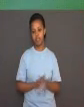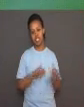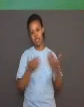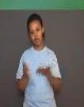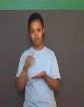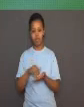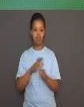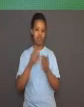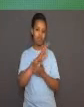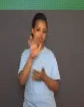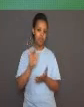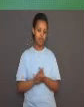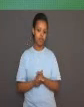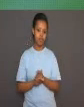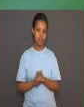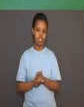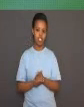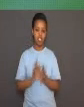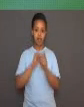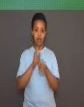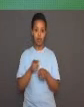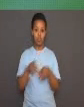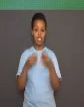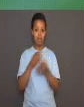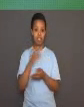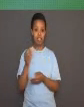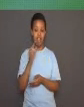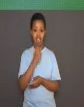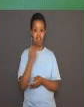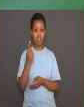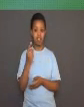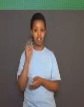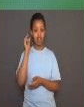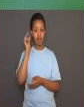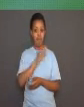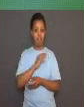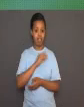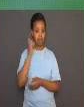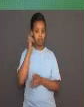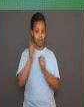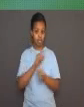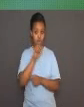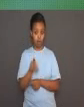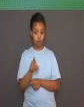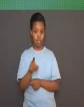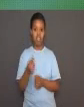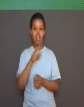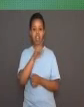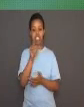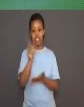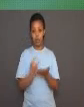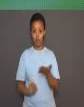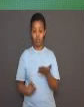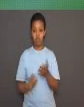Welcome back, everyone. Were you able to think of some behaviors? You may have listed that